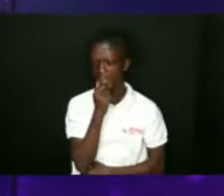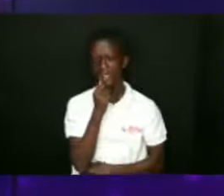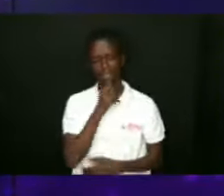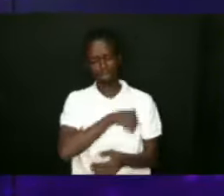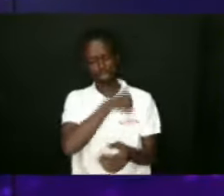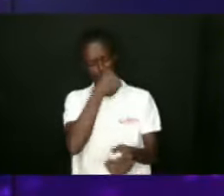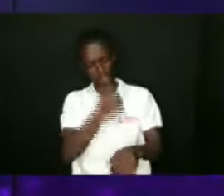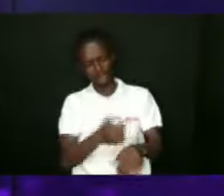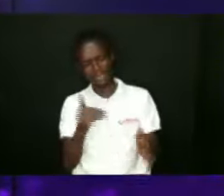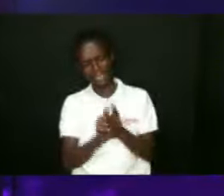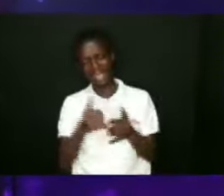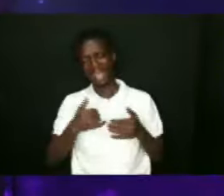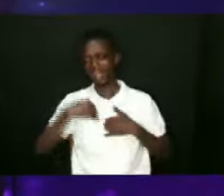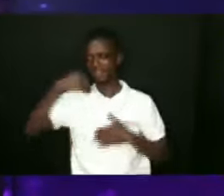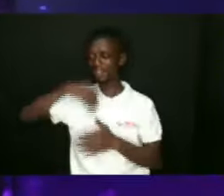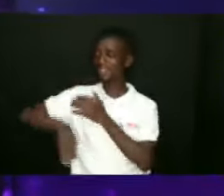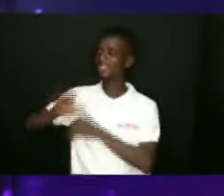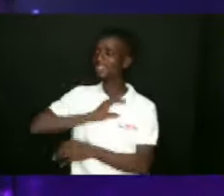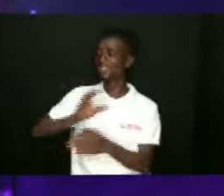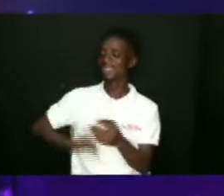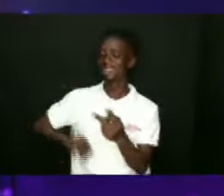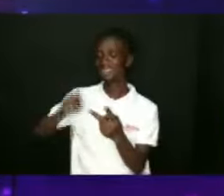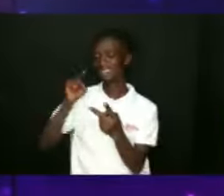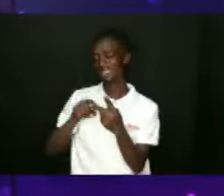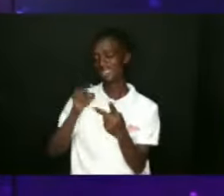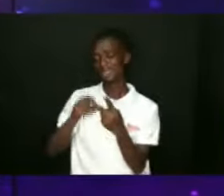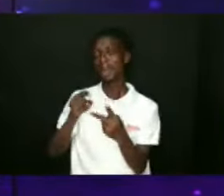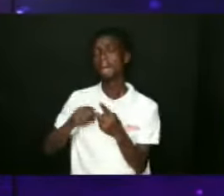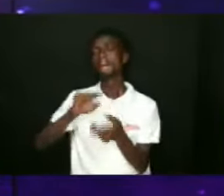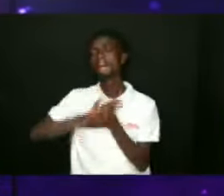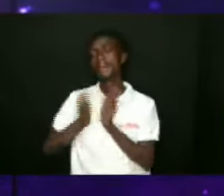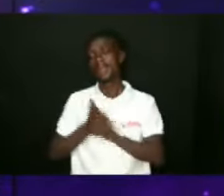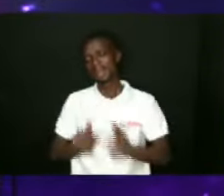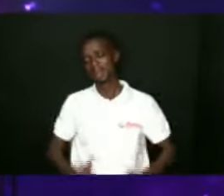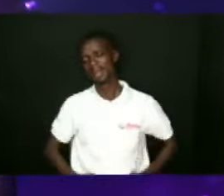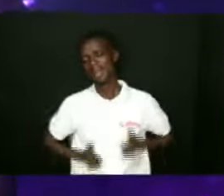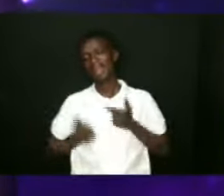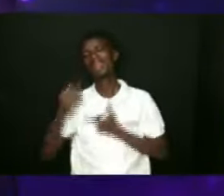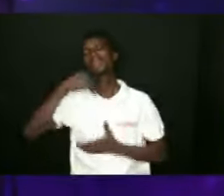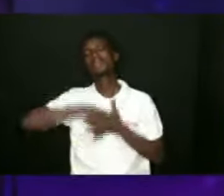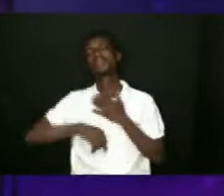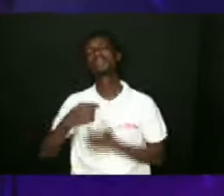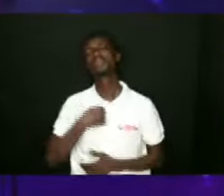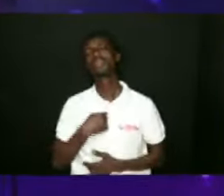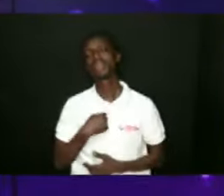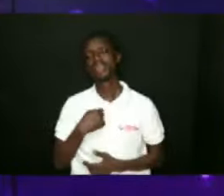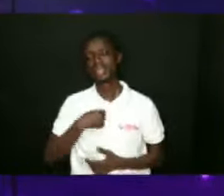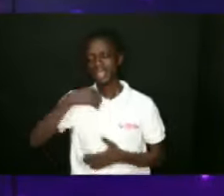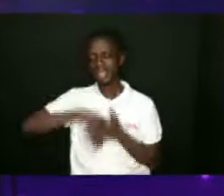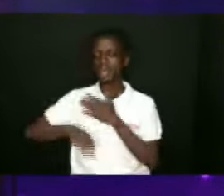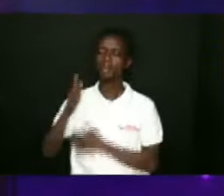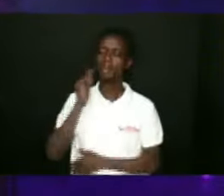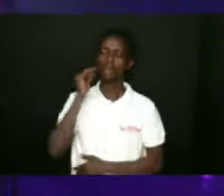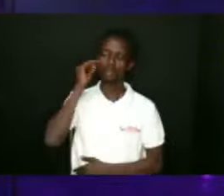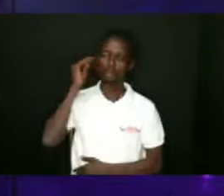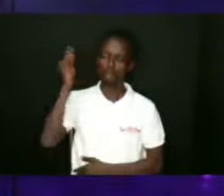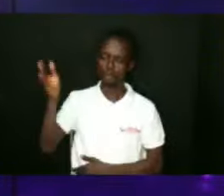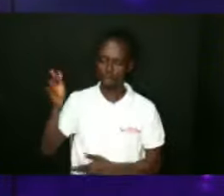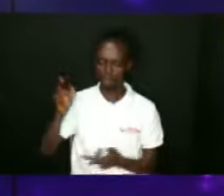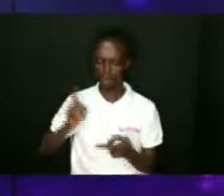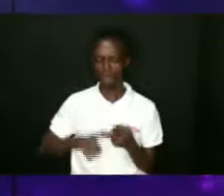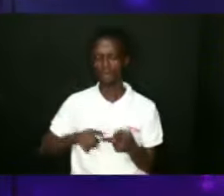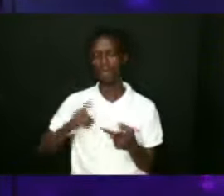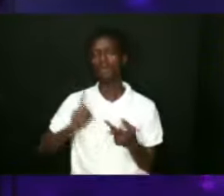have in Christ begin to come alive in my home, in